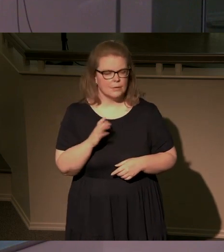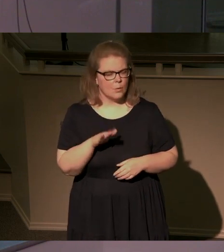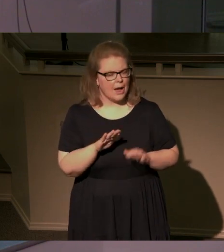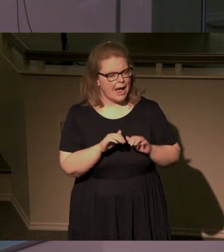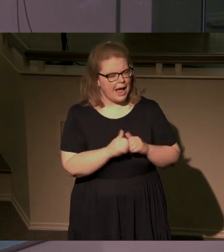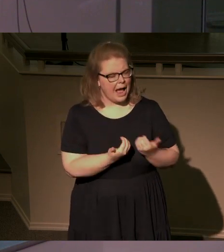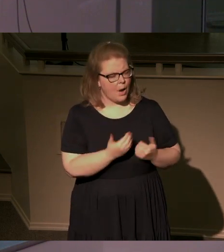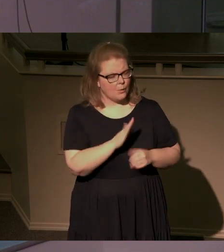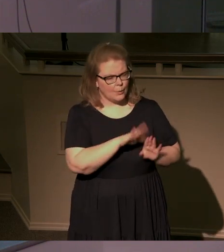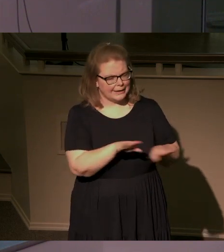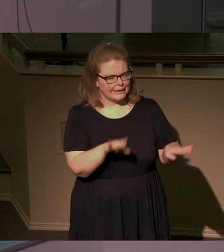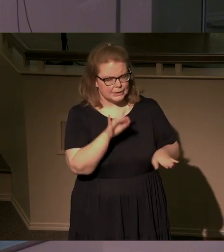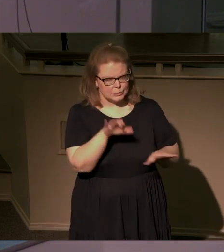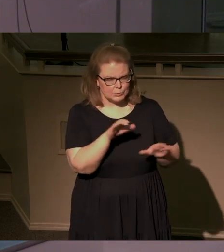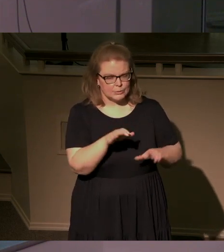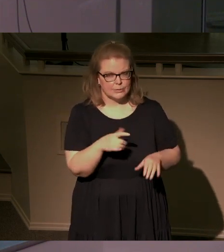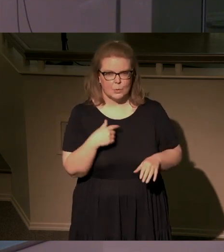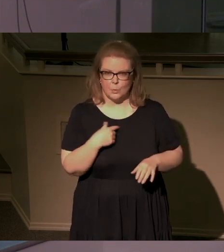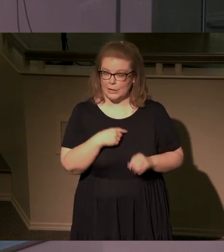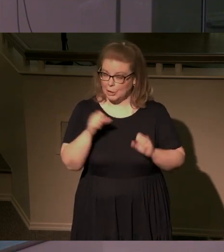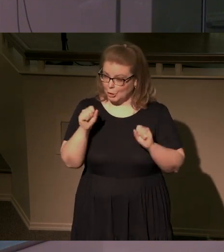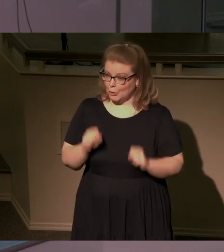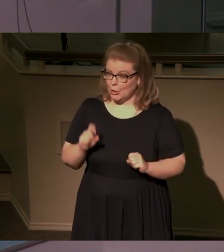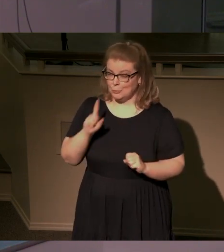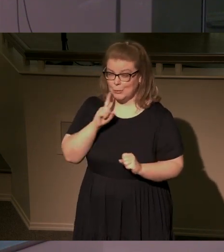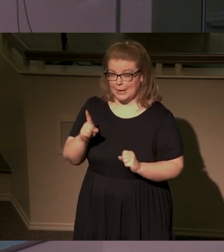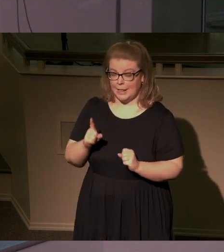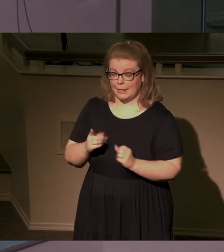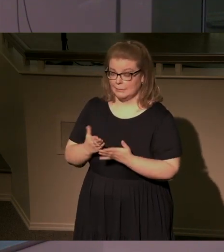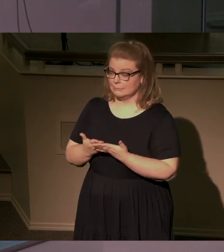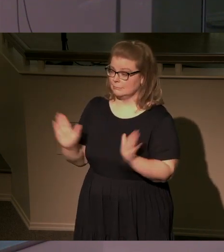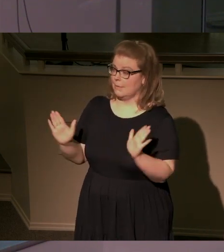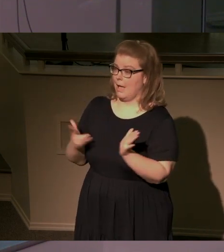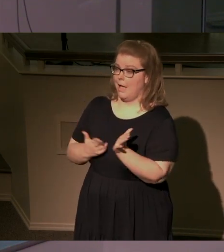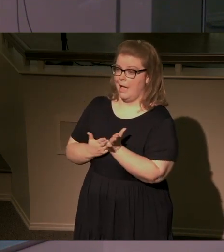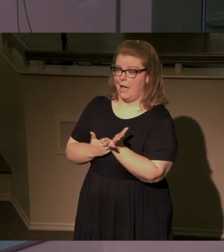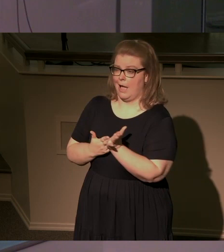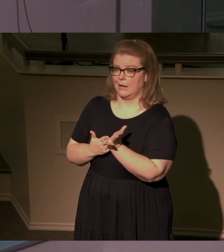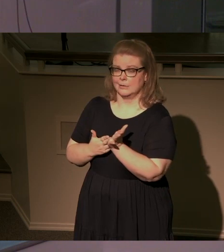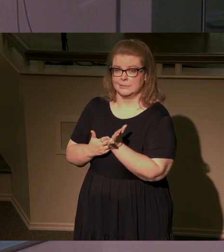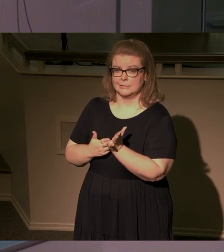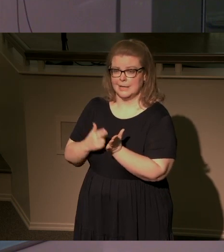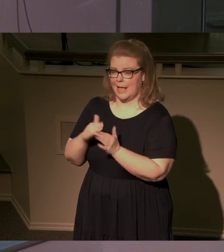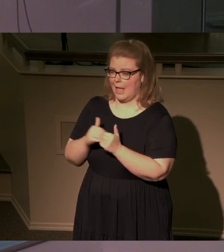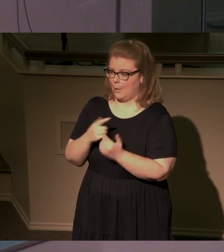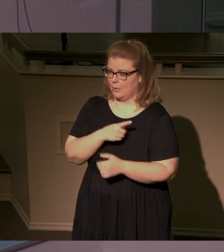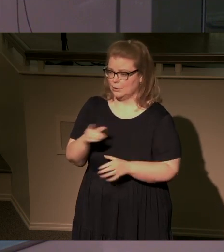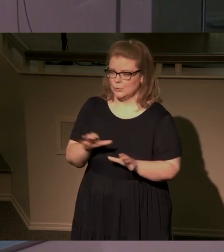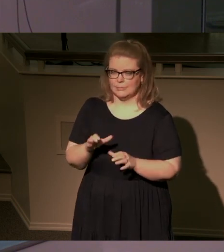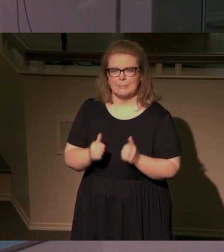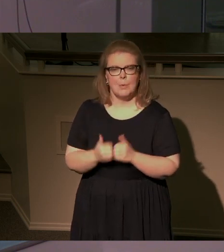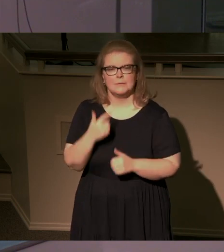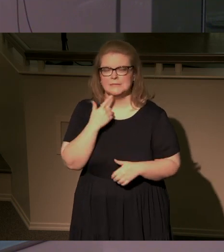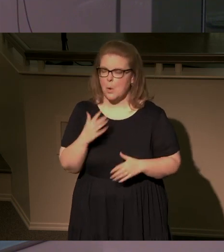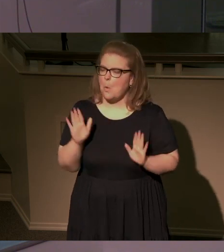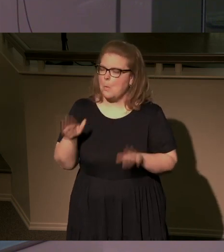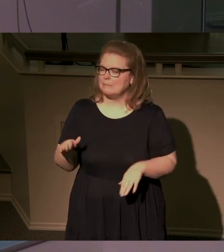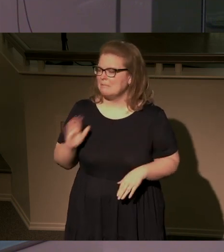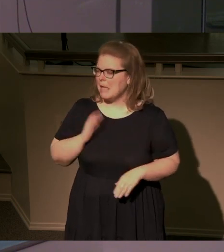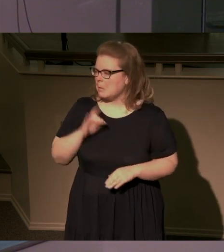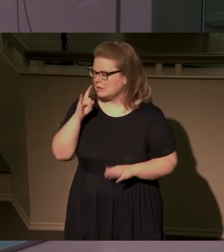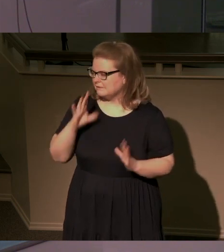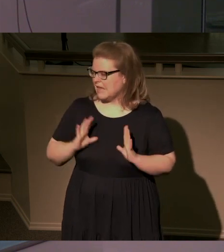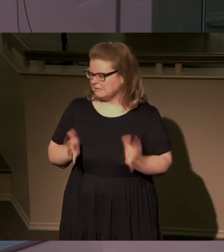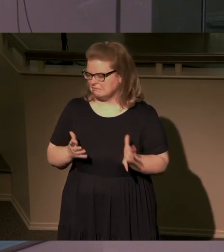doing, we could tell them the whole truth of how they're doing. But most of us say, they're fine. You